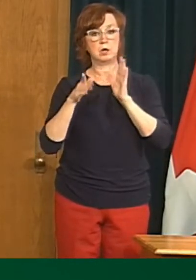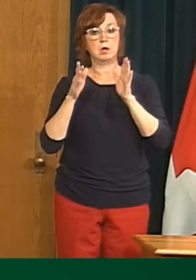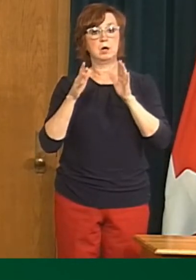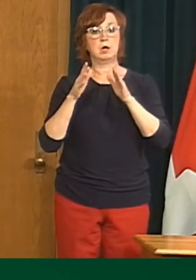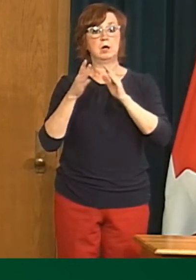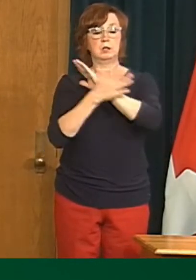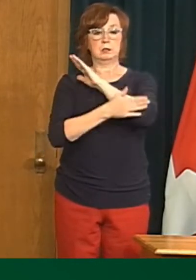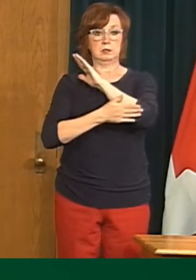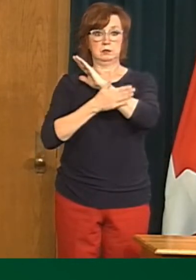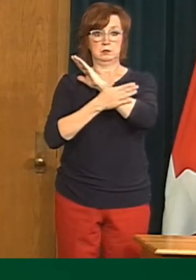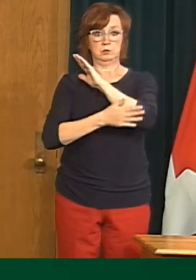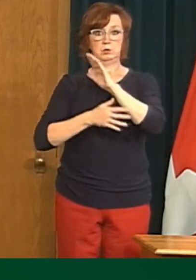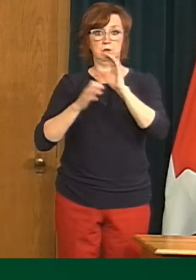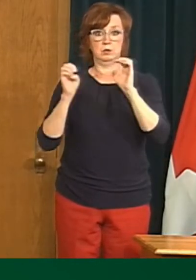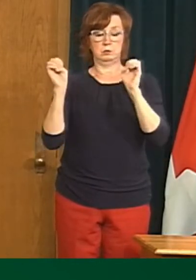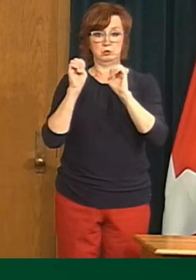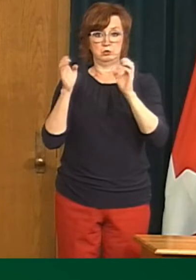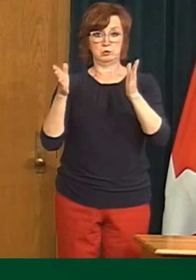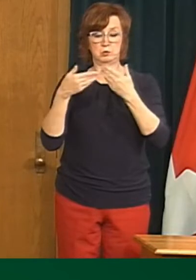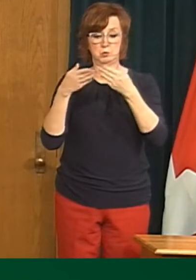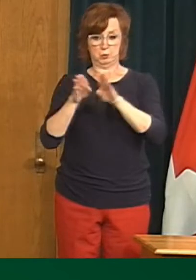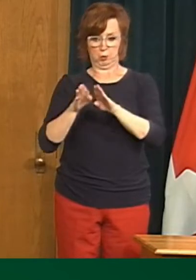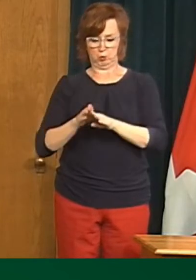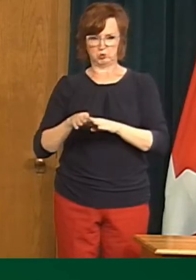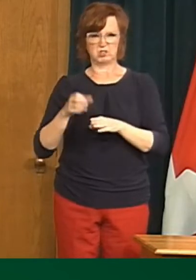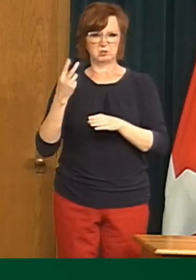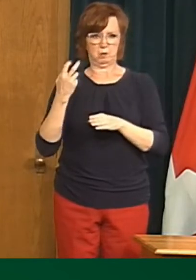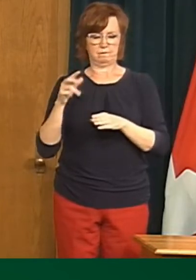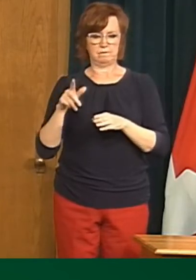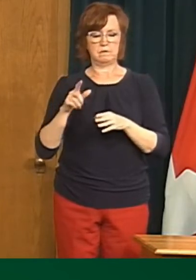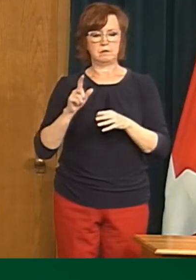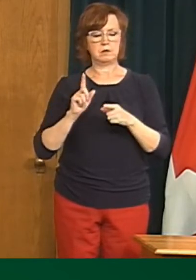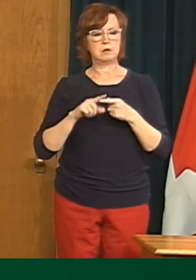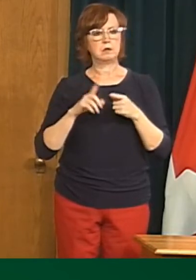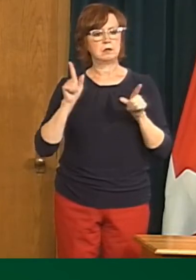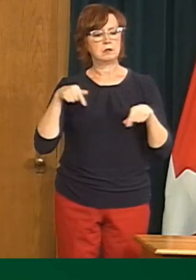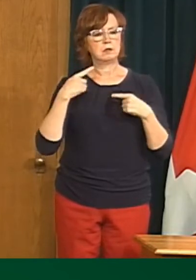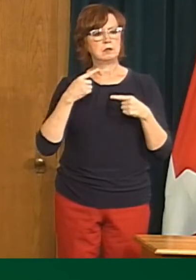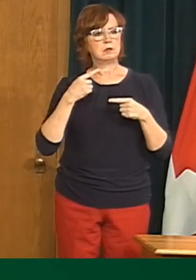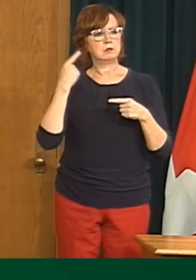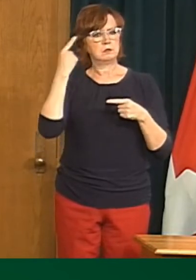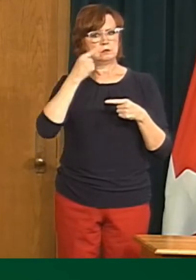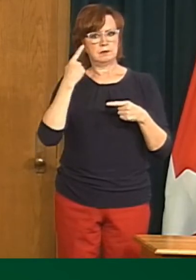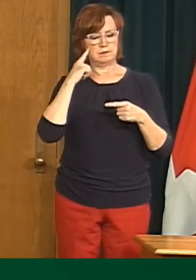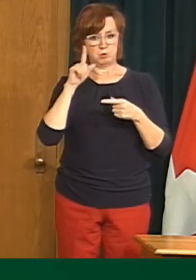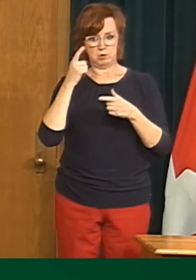was just wondering, in the past 2 weeks, what exactly has been going on in